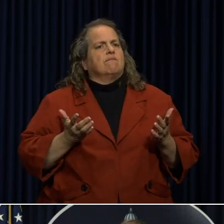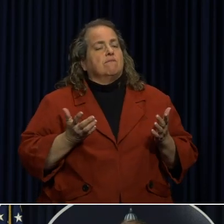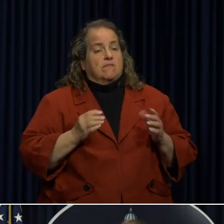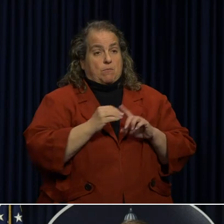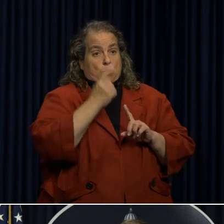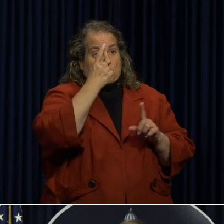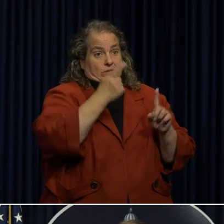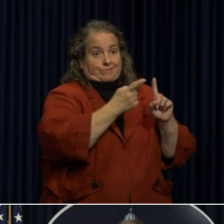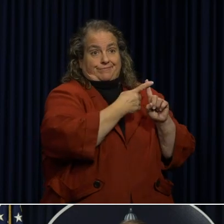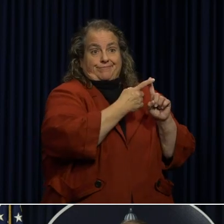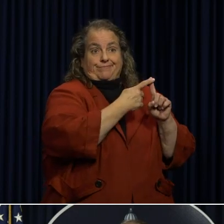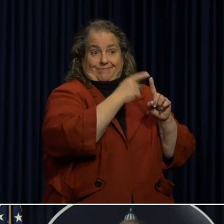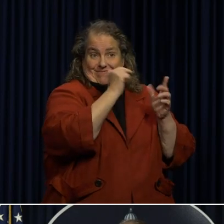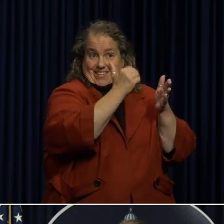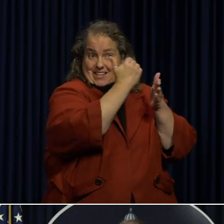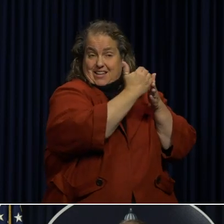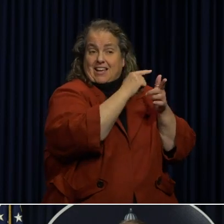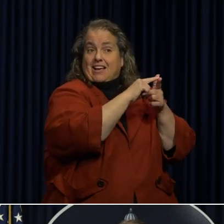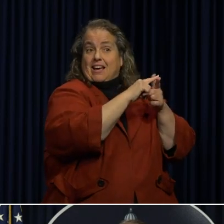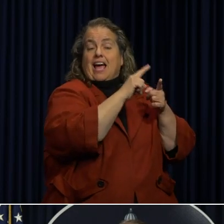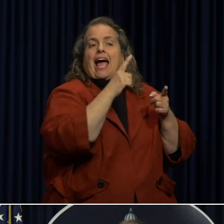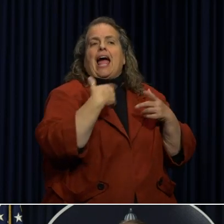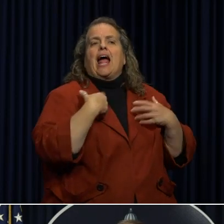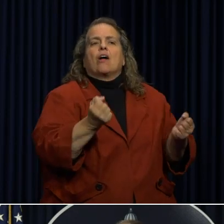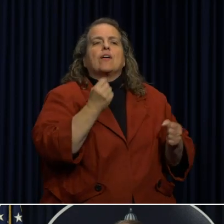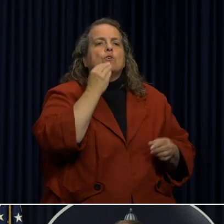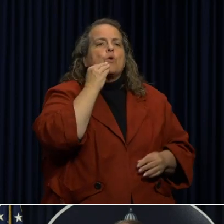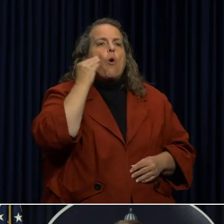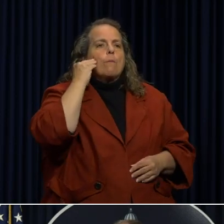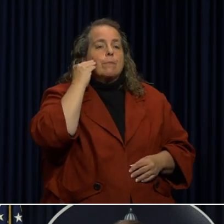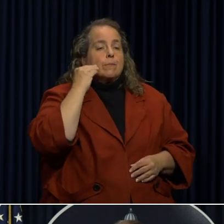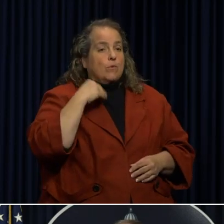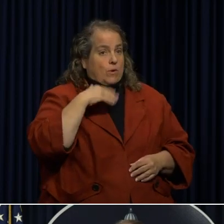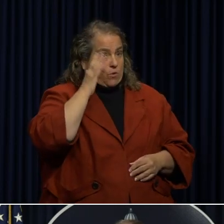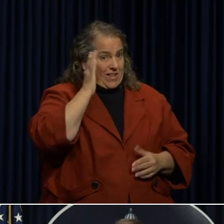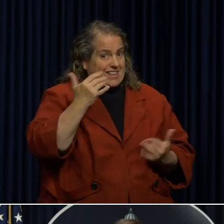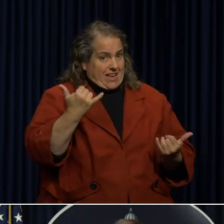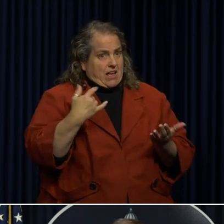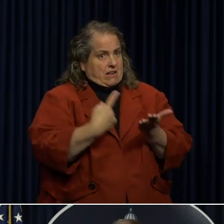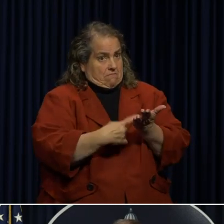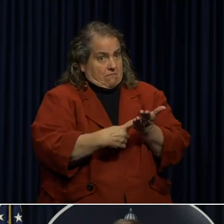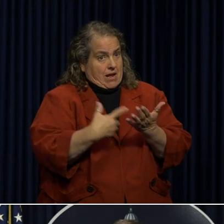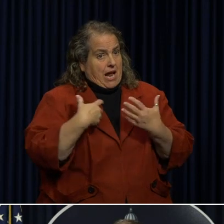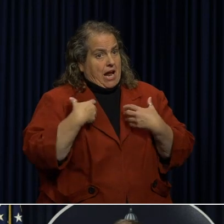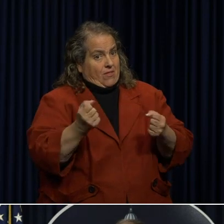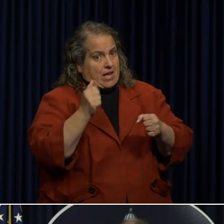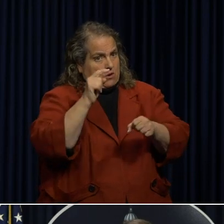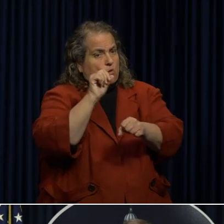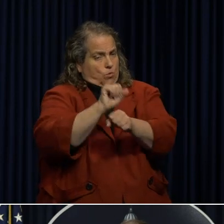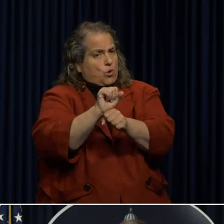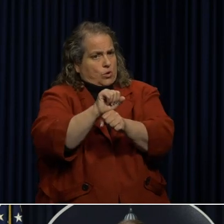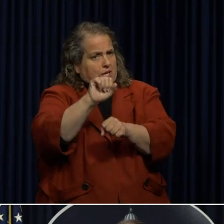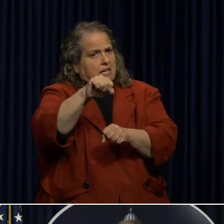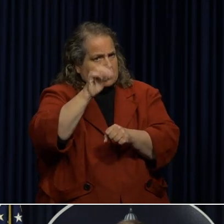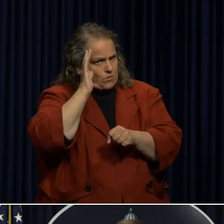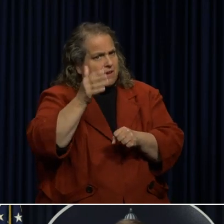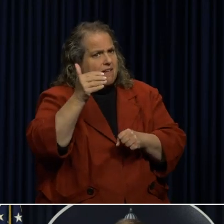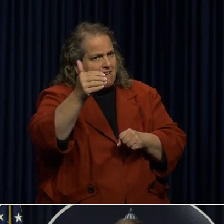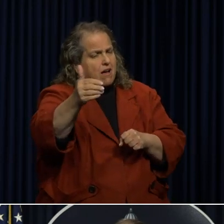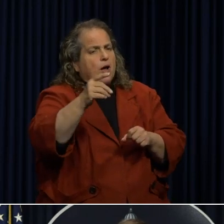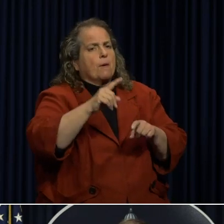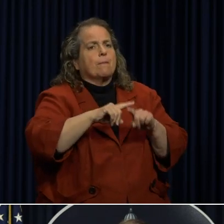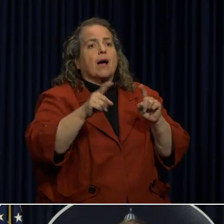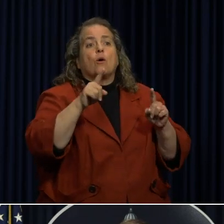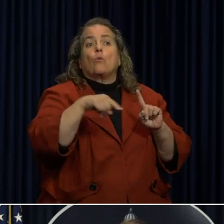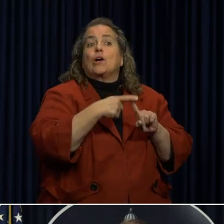home. We're talking a lot about healthy at work, but even when more of us get to be healthy at work, when you're not there, you're